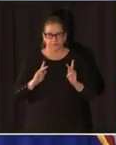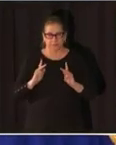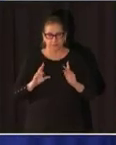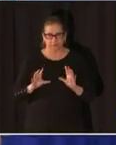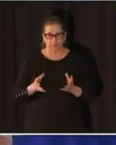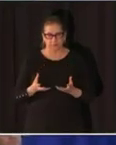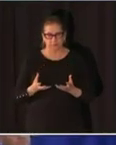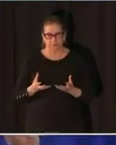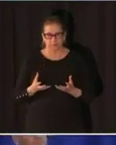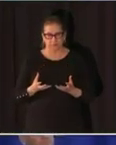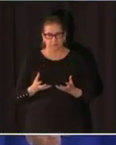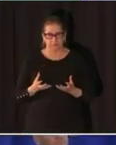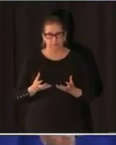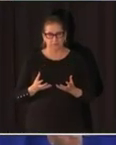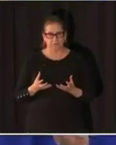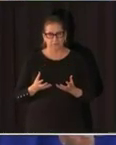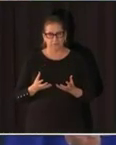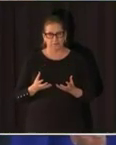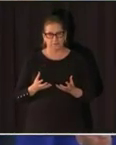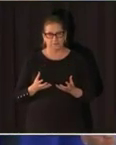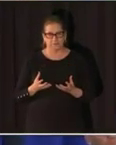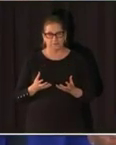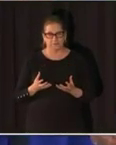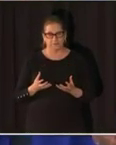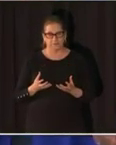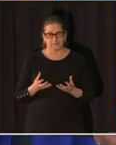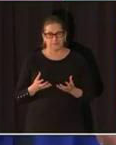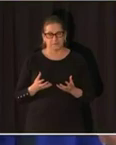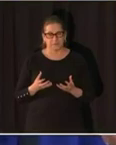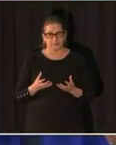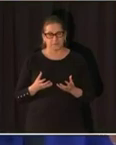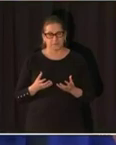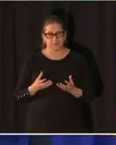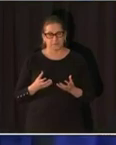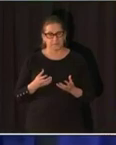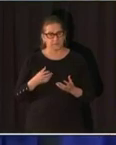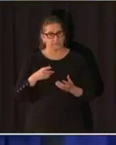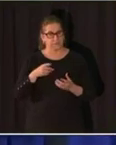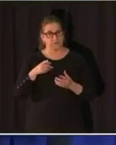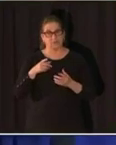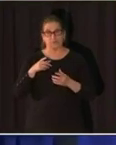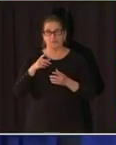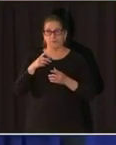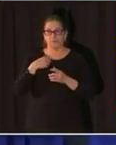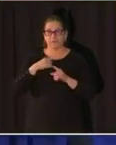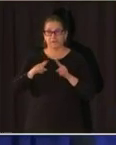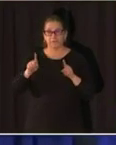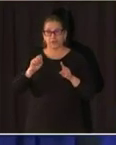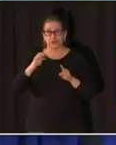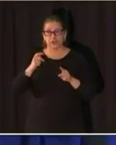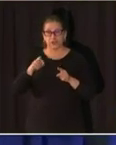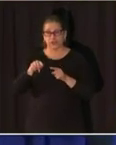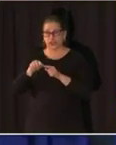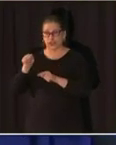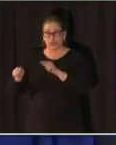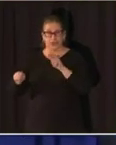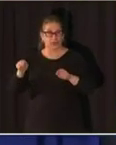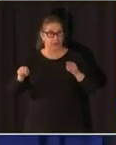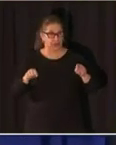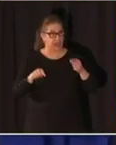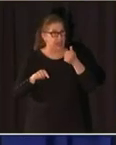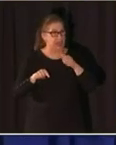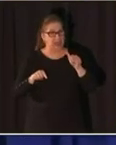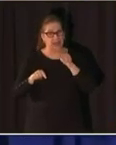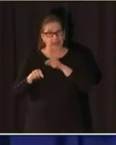shelters? And the order mentions the importance to space out beds if possible. So are there any shelters that you're still seeing more than